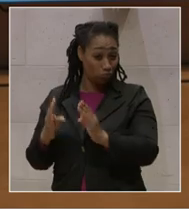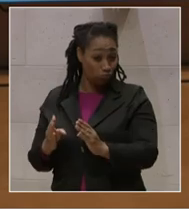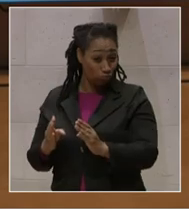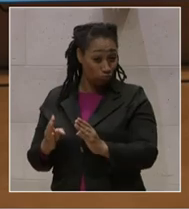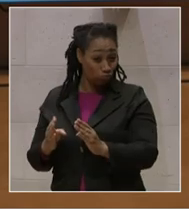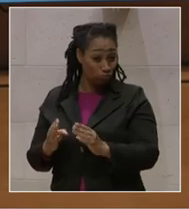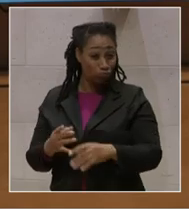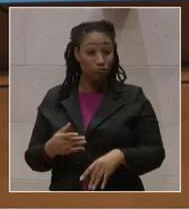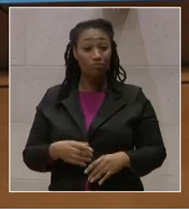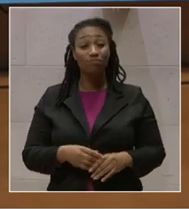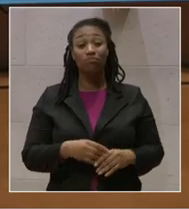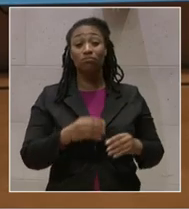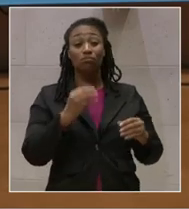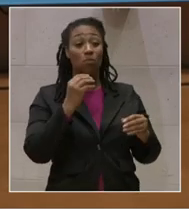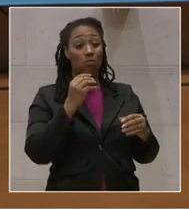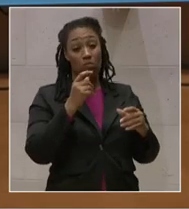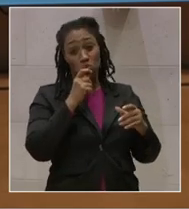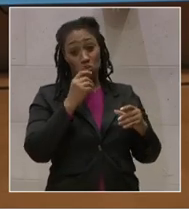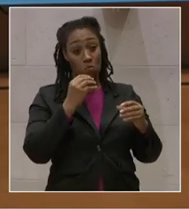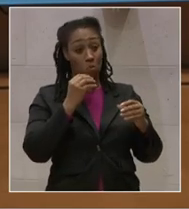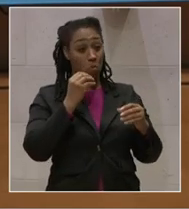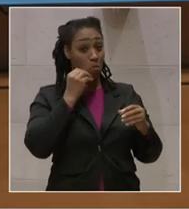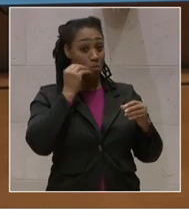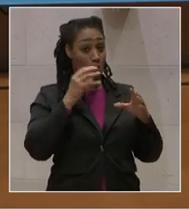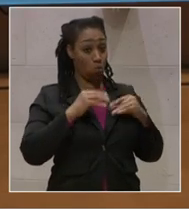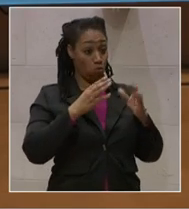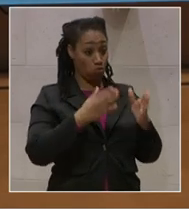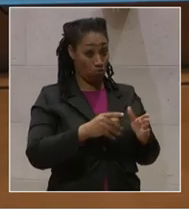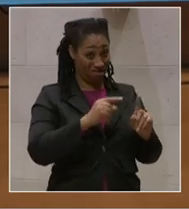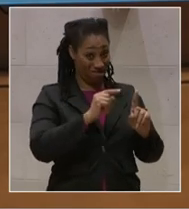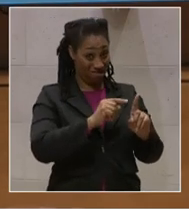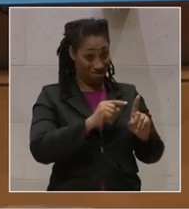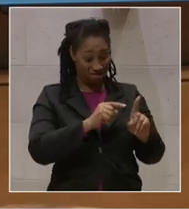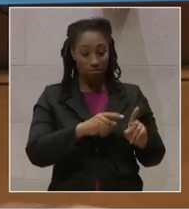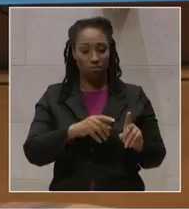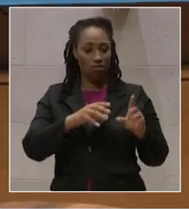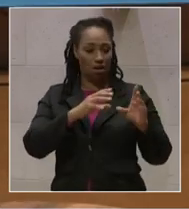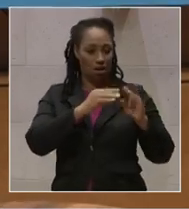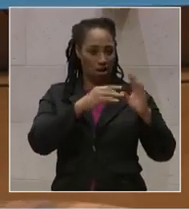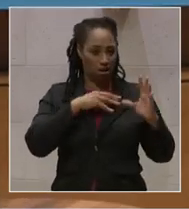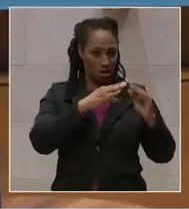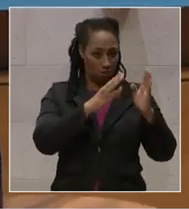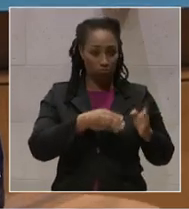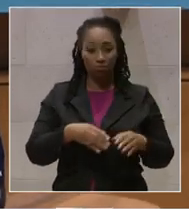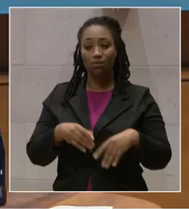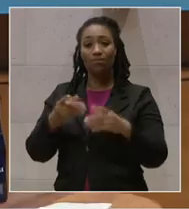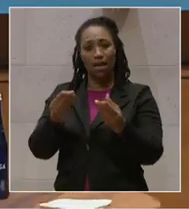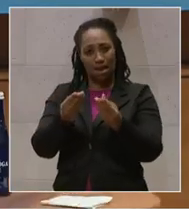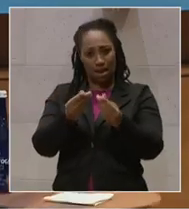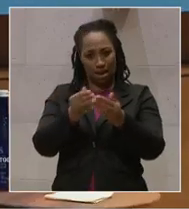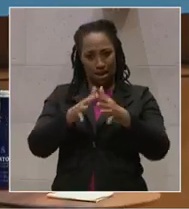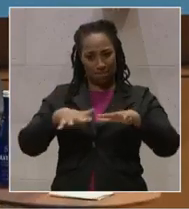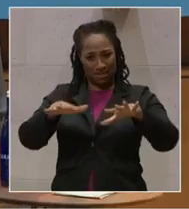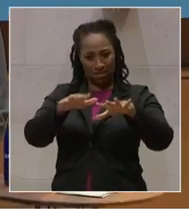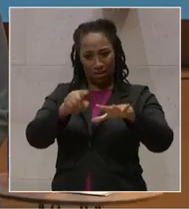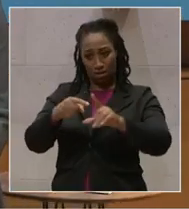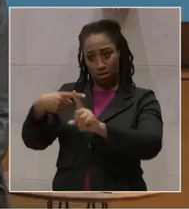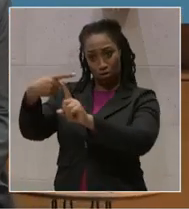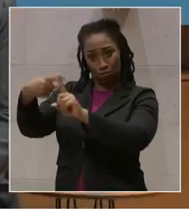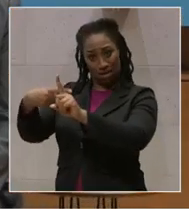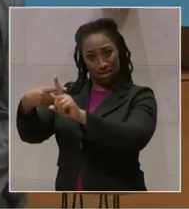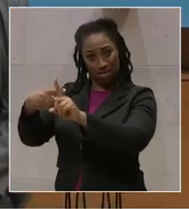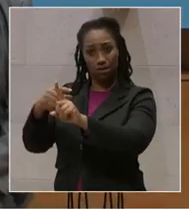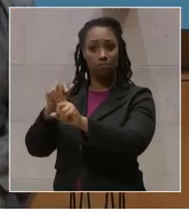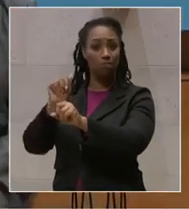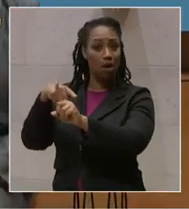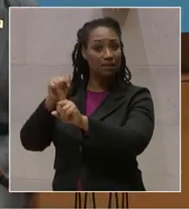home ownership. So we're predominantly rental, 60% of our marketplace. Also, just the median rent rate is